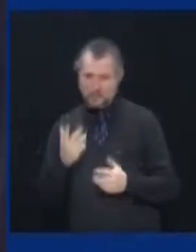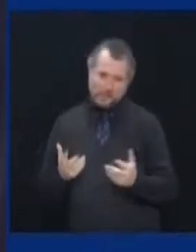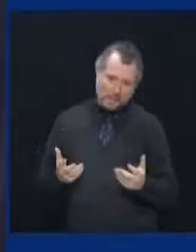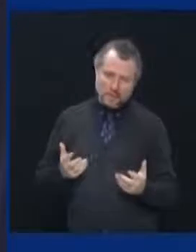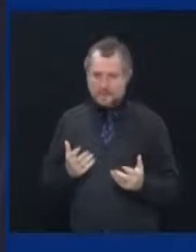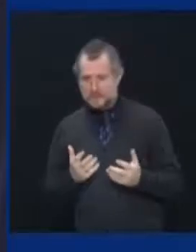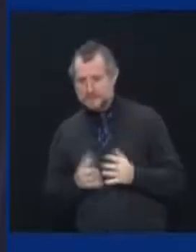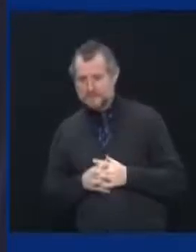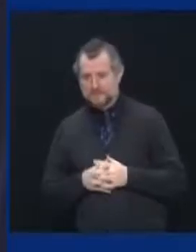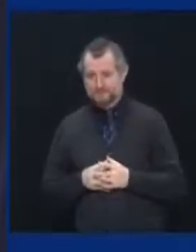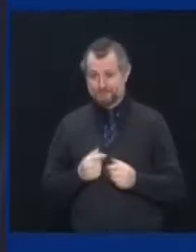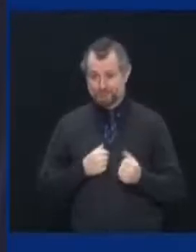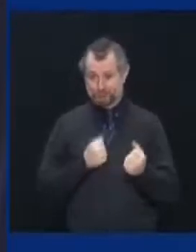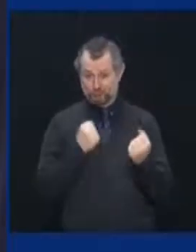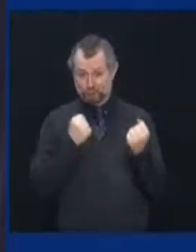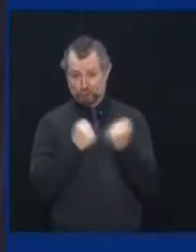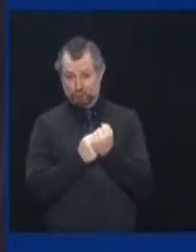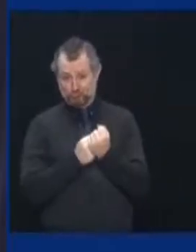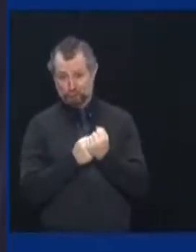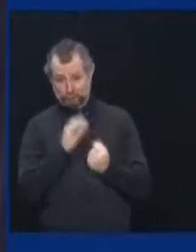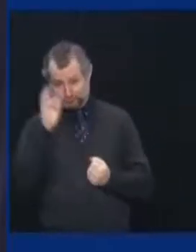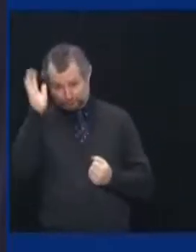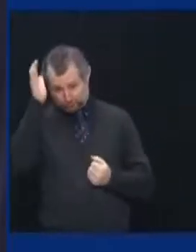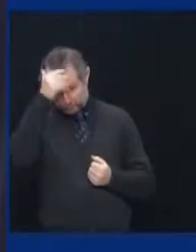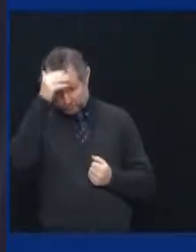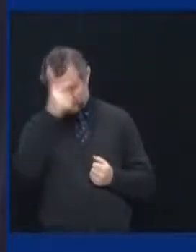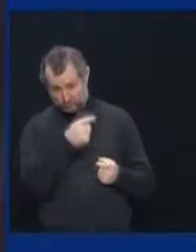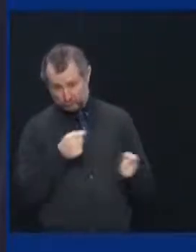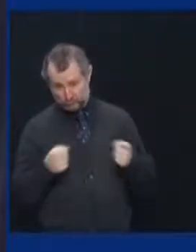of the current federal administration.